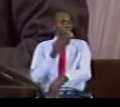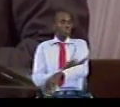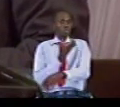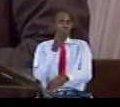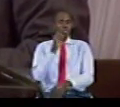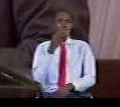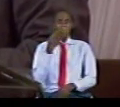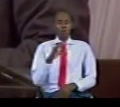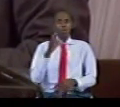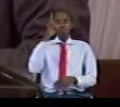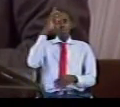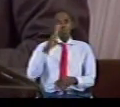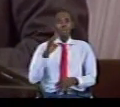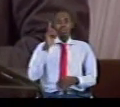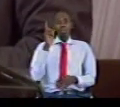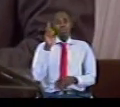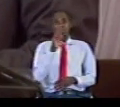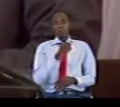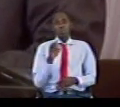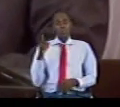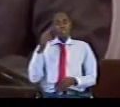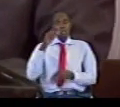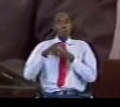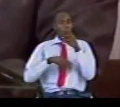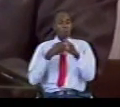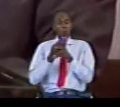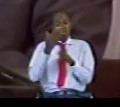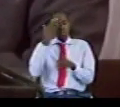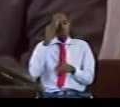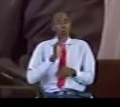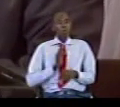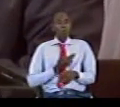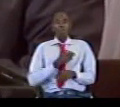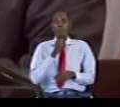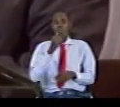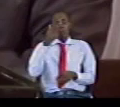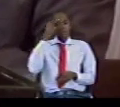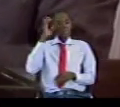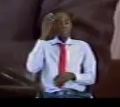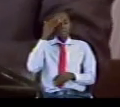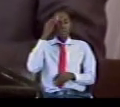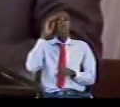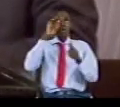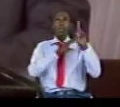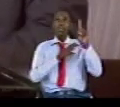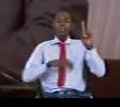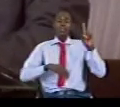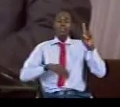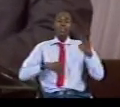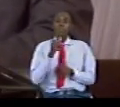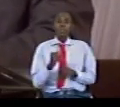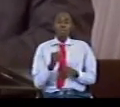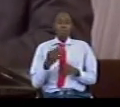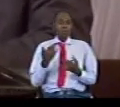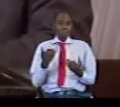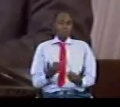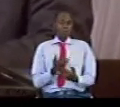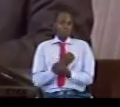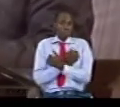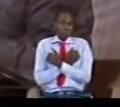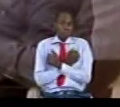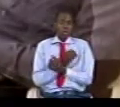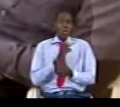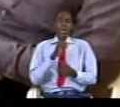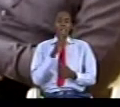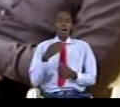the world knoweth us not, because it knew him not. Beloved, now are we the sons